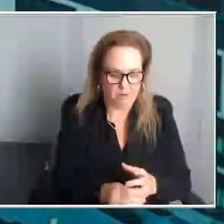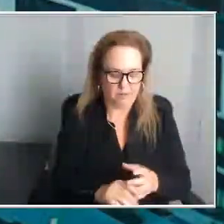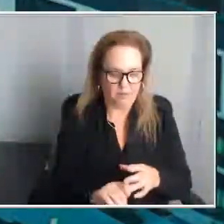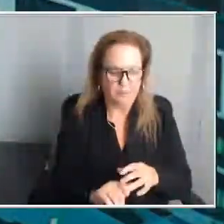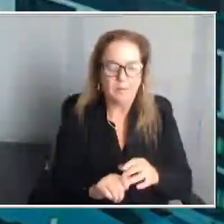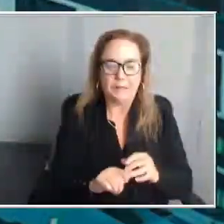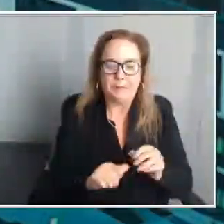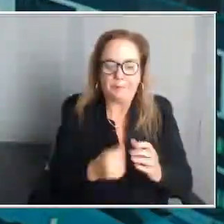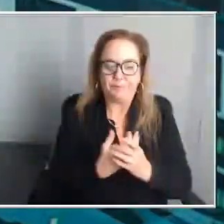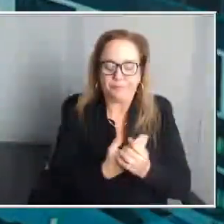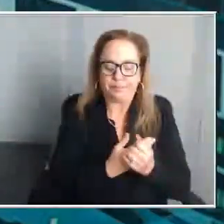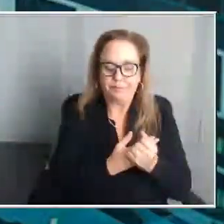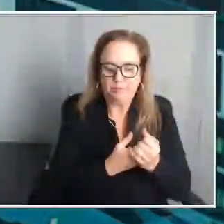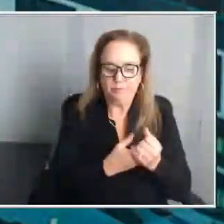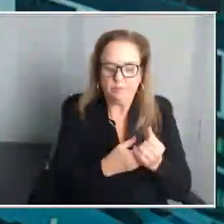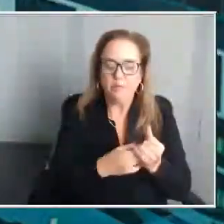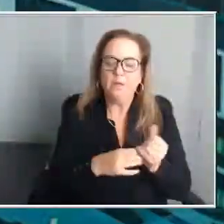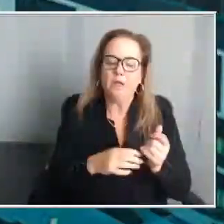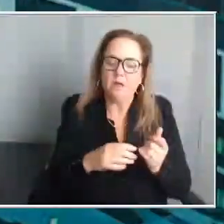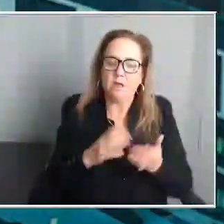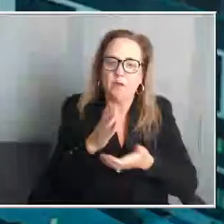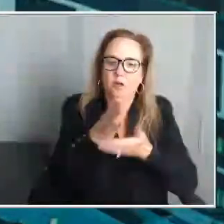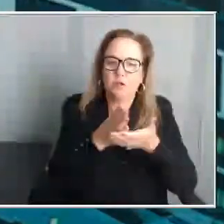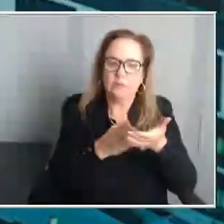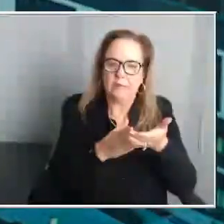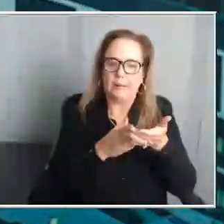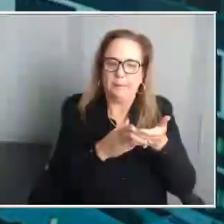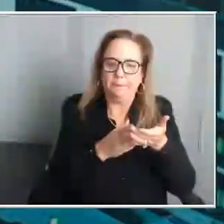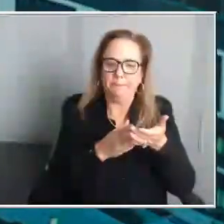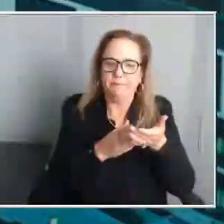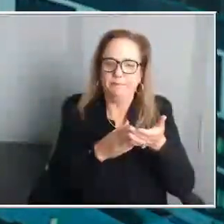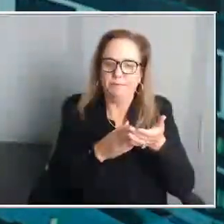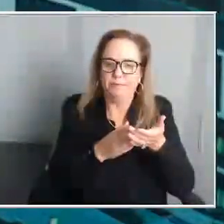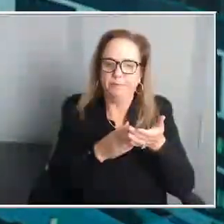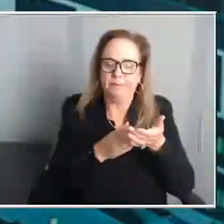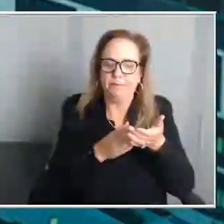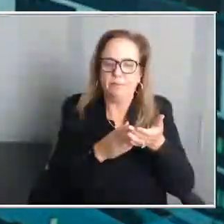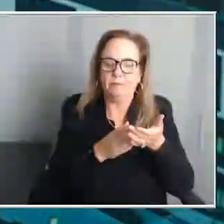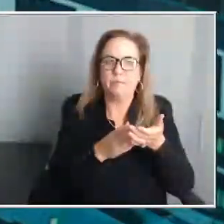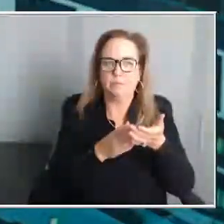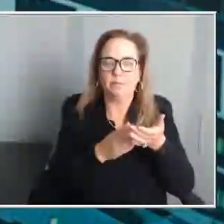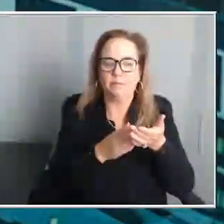there are some pretty